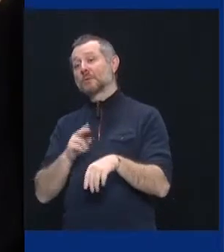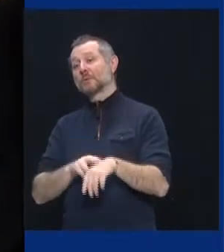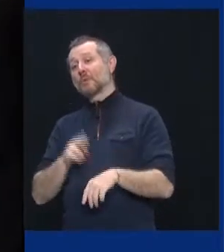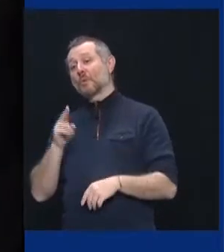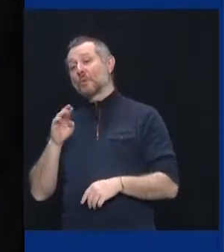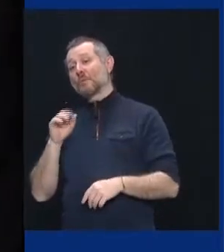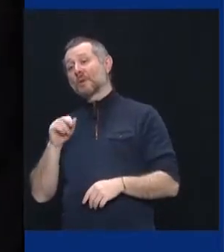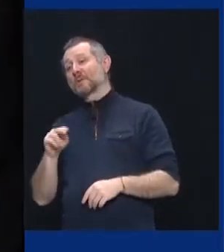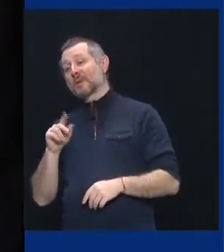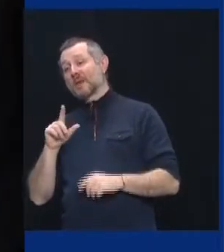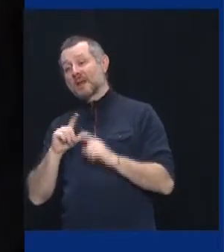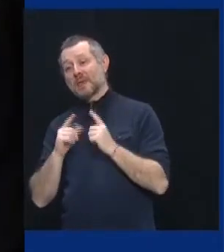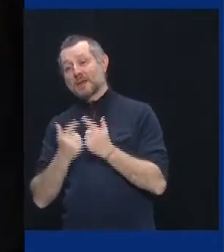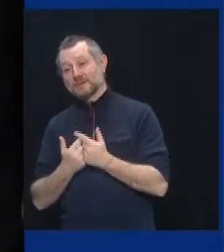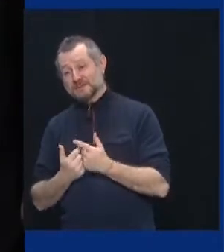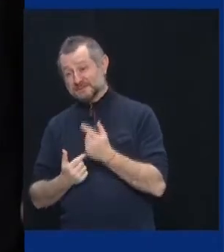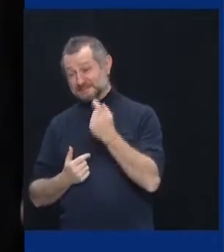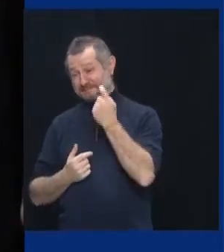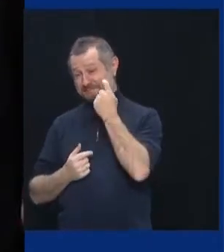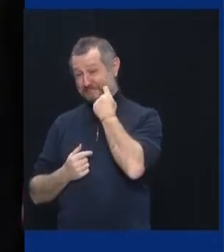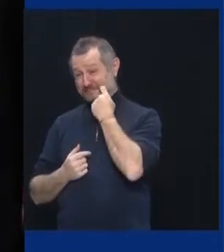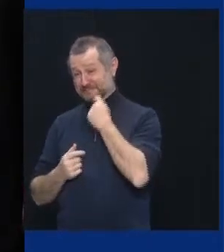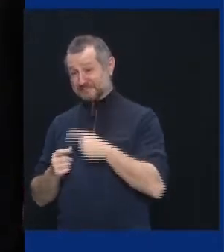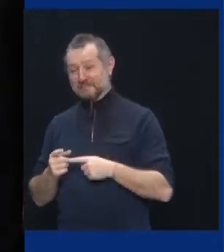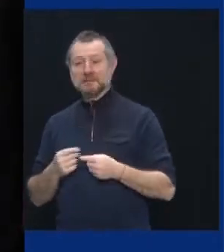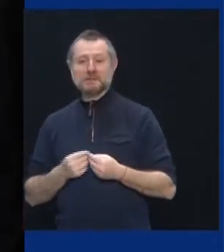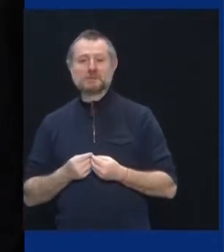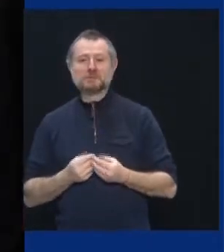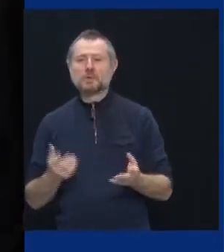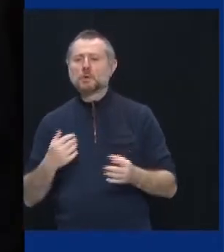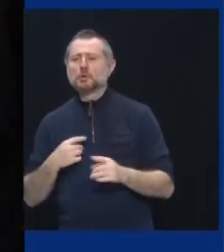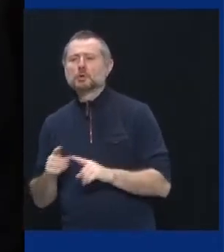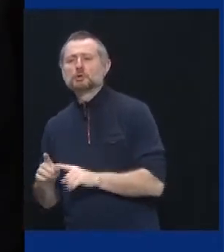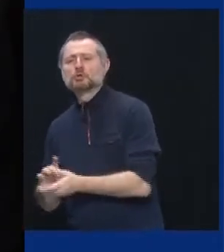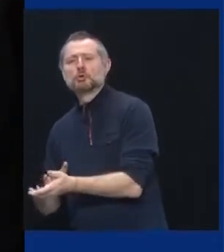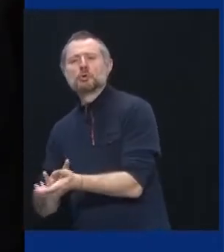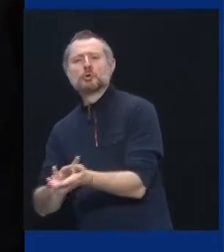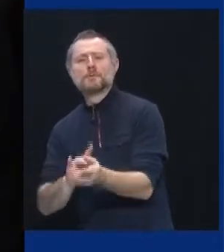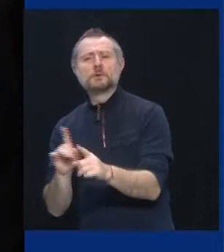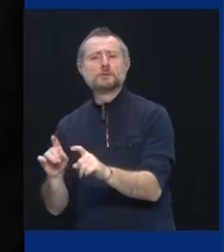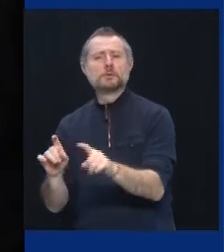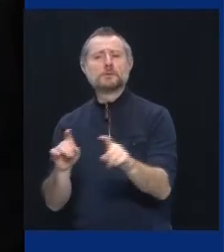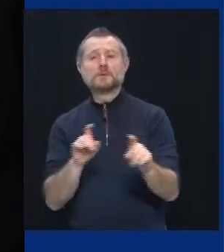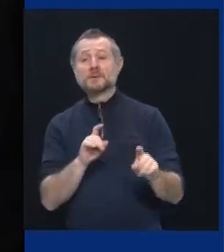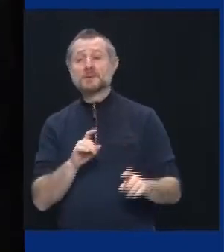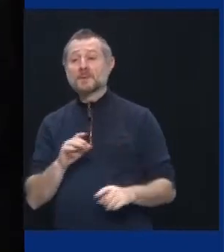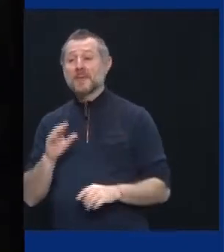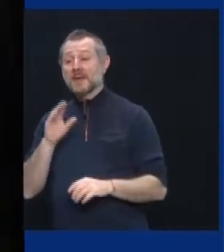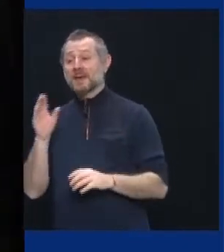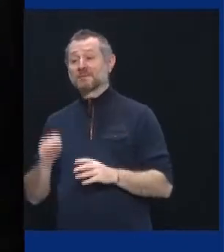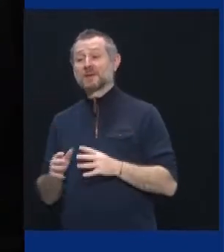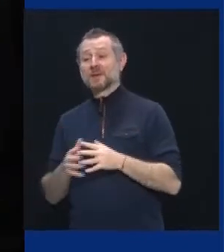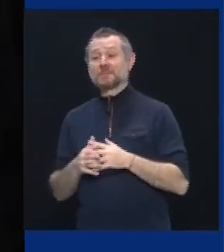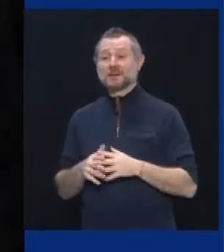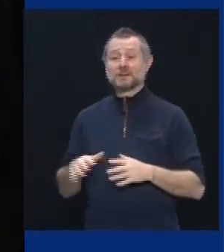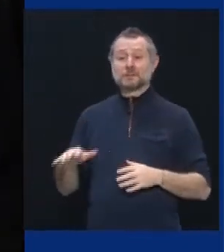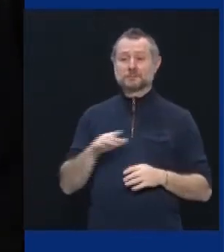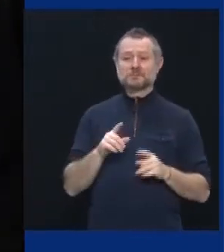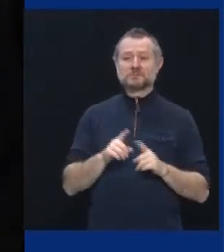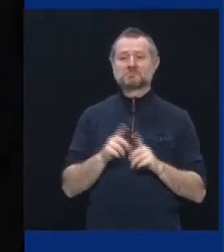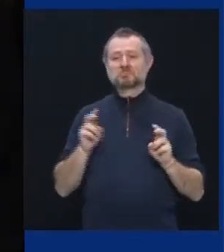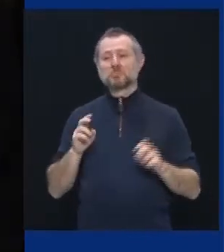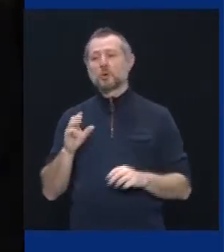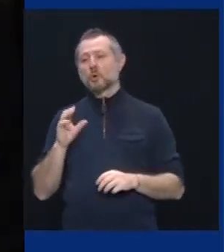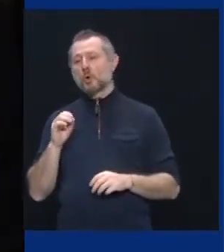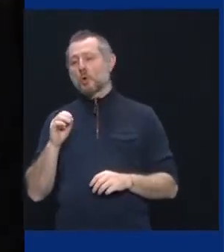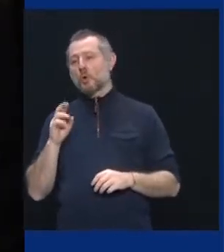commissioned a poll done by an African-American pollster by the name of Cornell Belcher. We